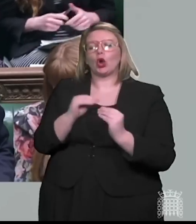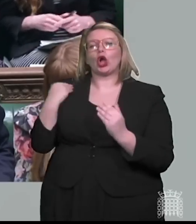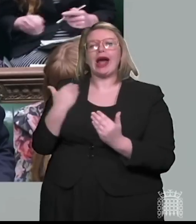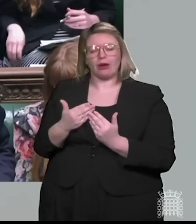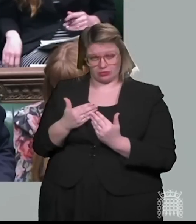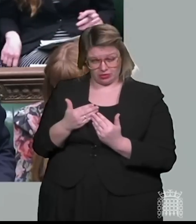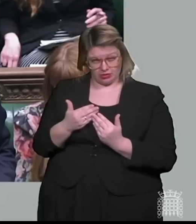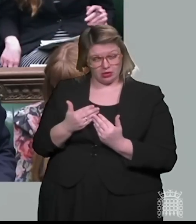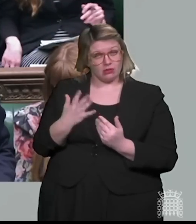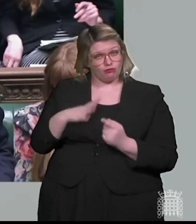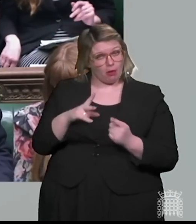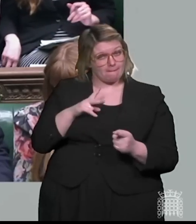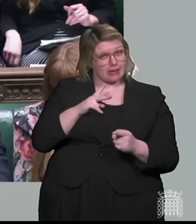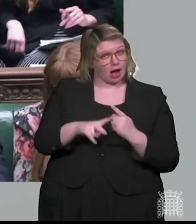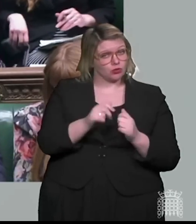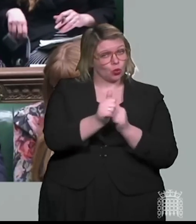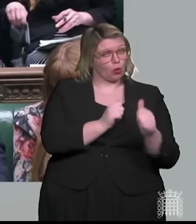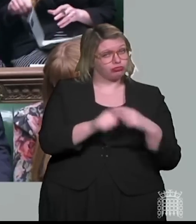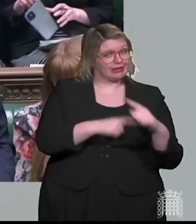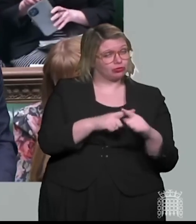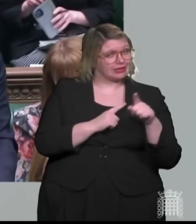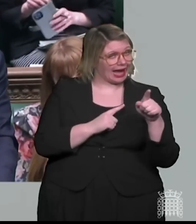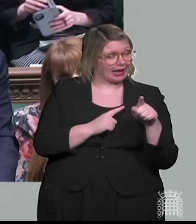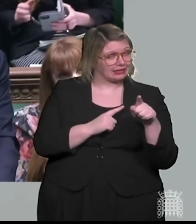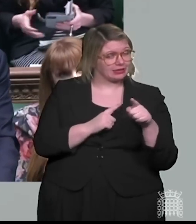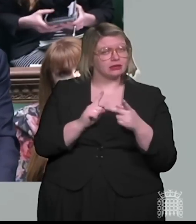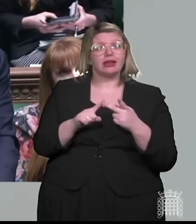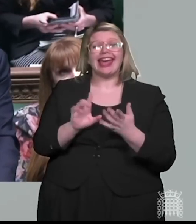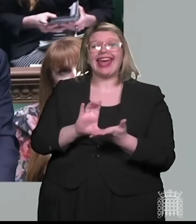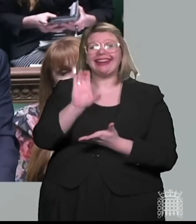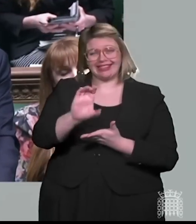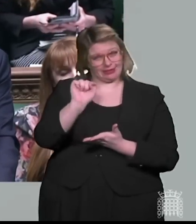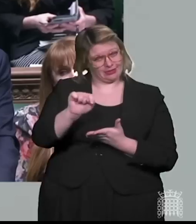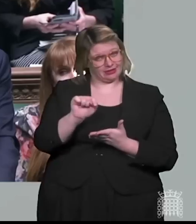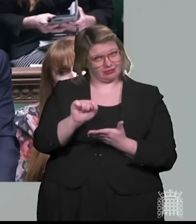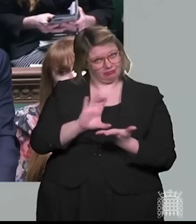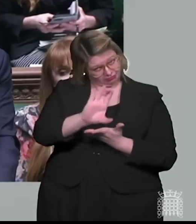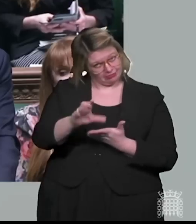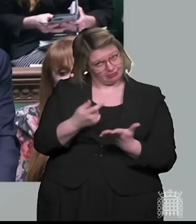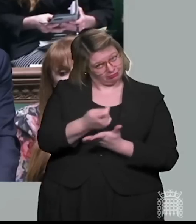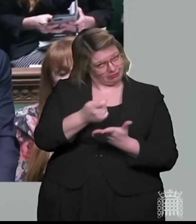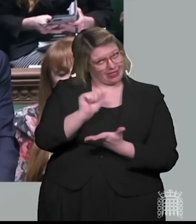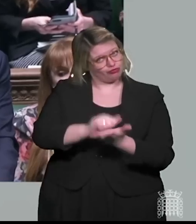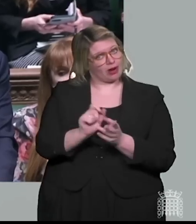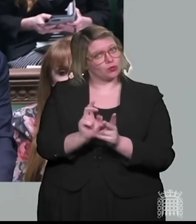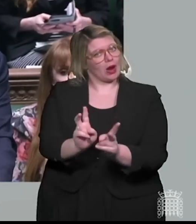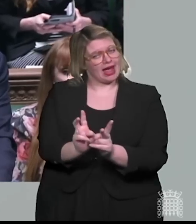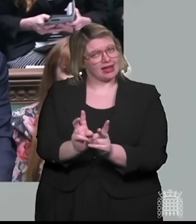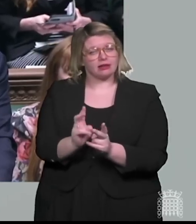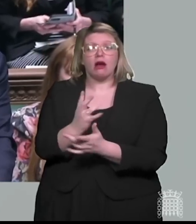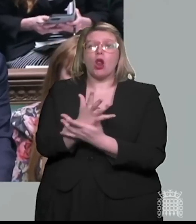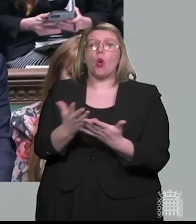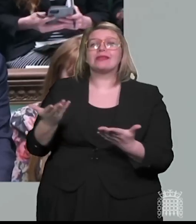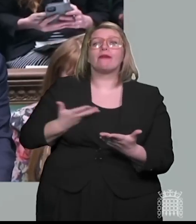compared with a blanket cut to corporation tax, investment allowances are the right approach. But the question many businesses will